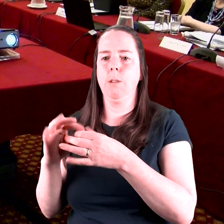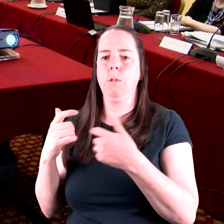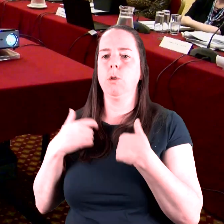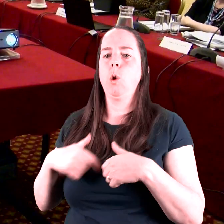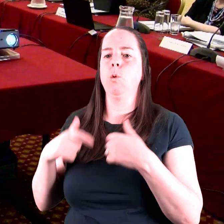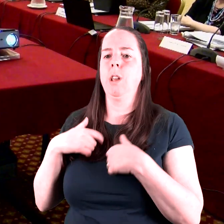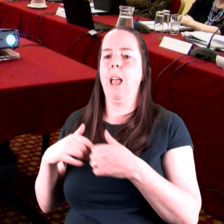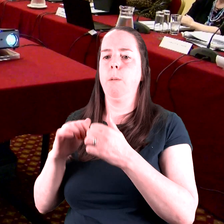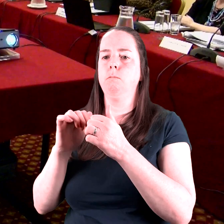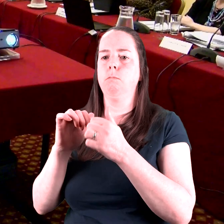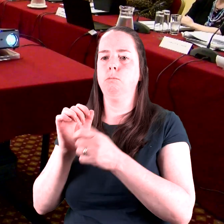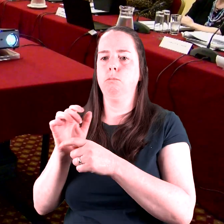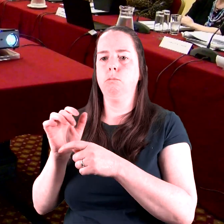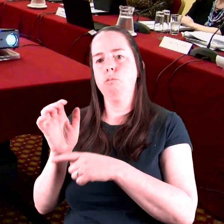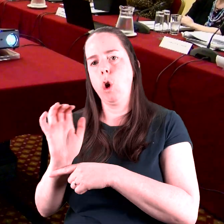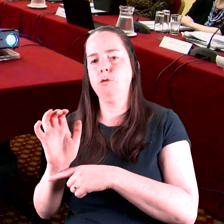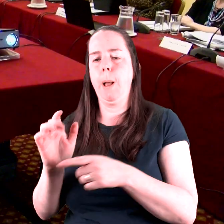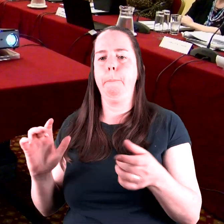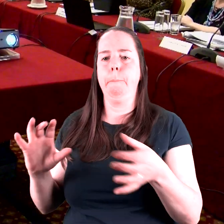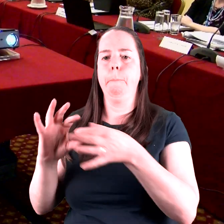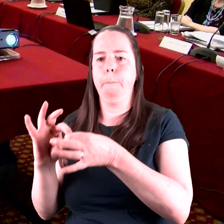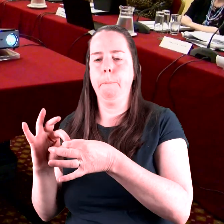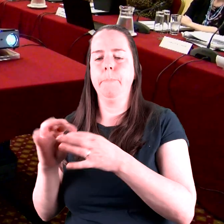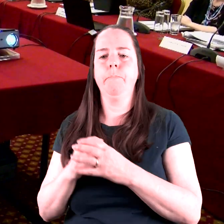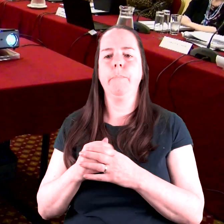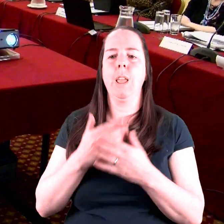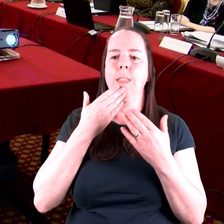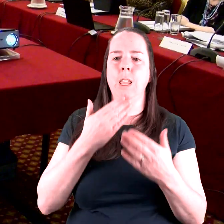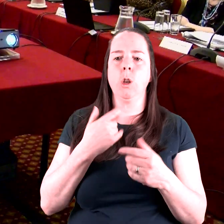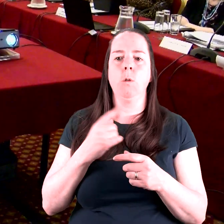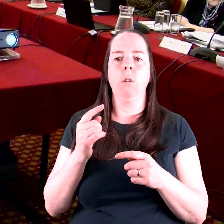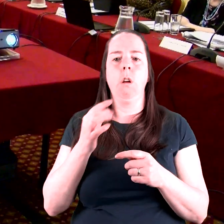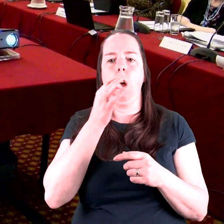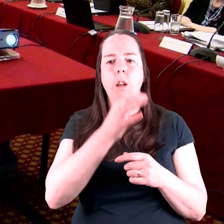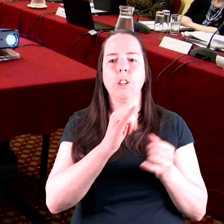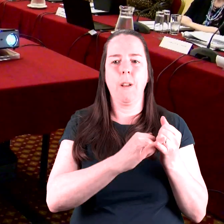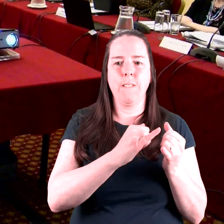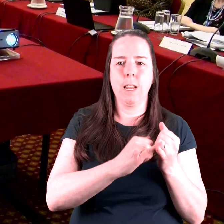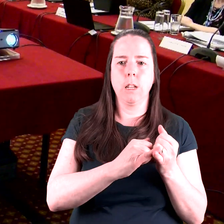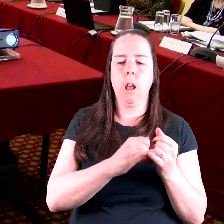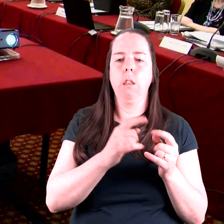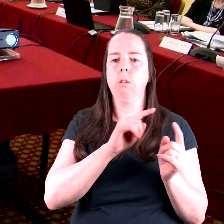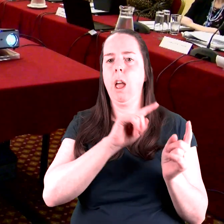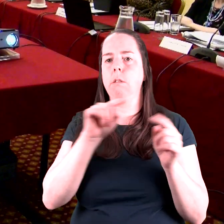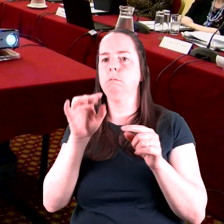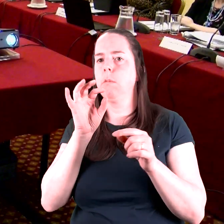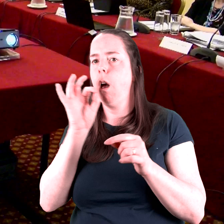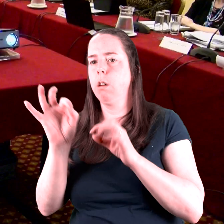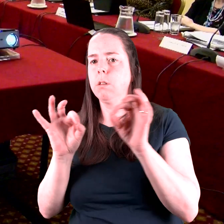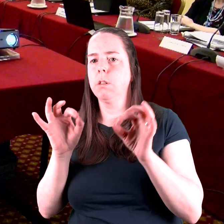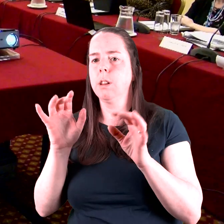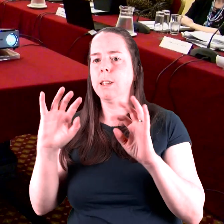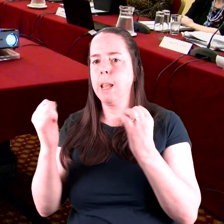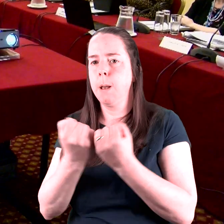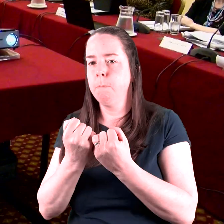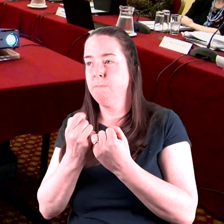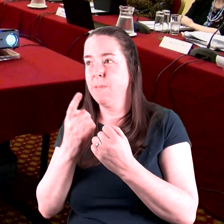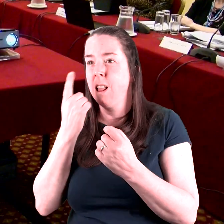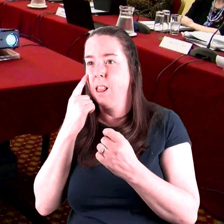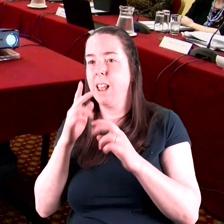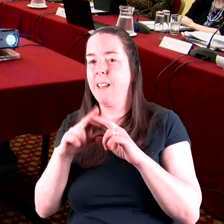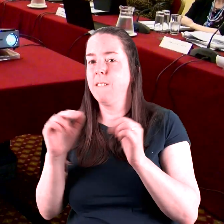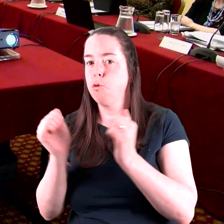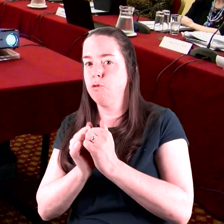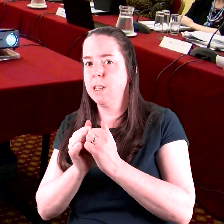closely with the social care programme. Thank you very much. I'm going to come to Sukhvinder, and then I'm going to come back to the team, and we're going to see if we